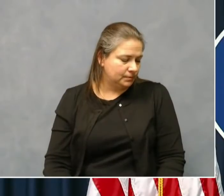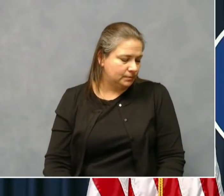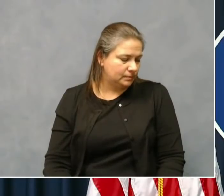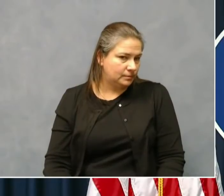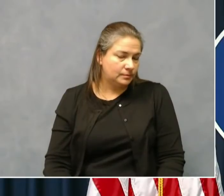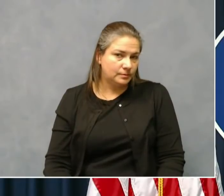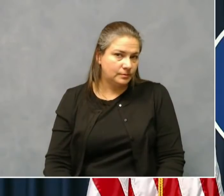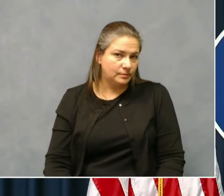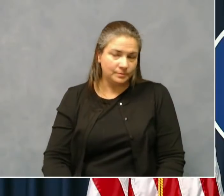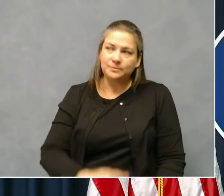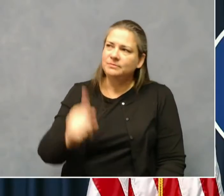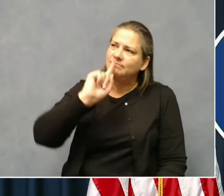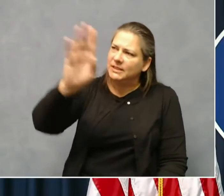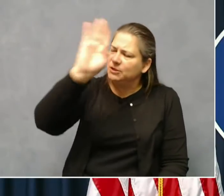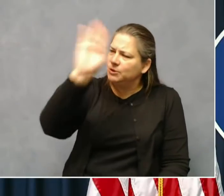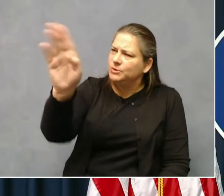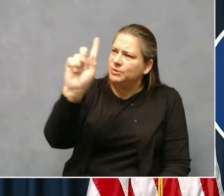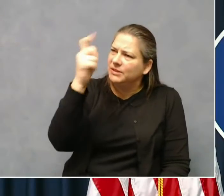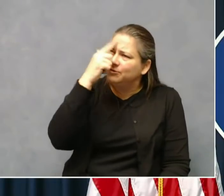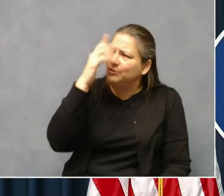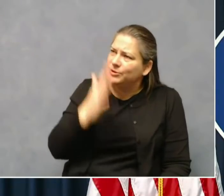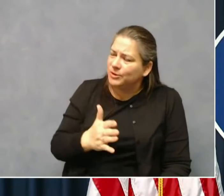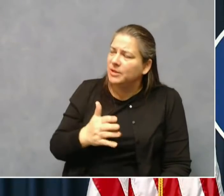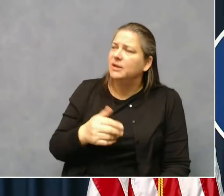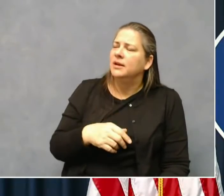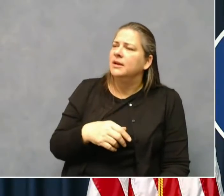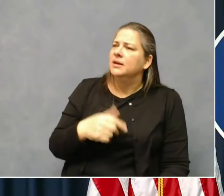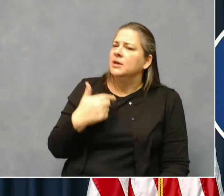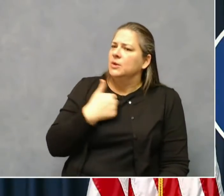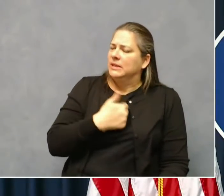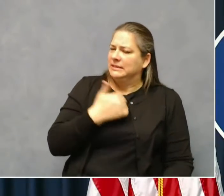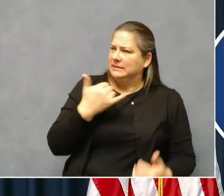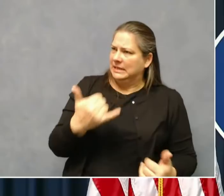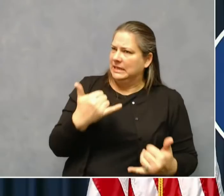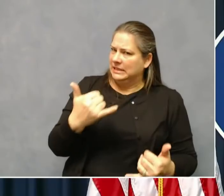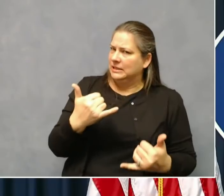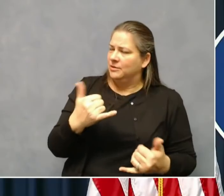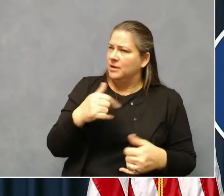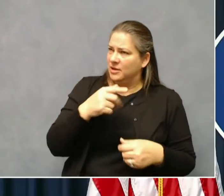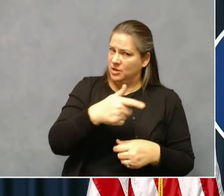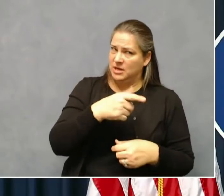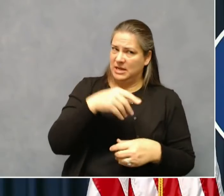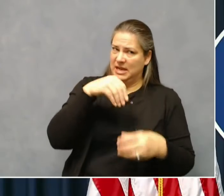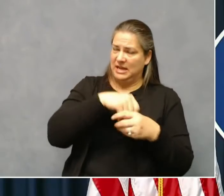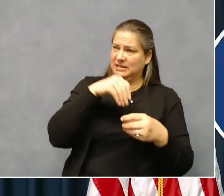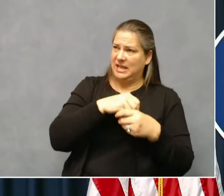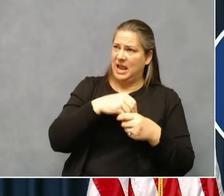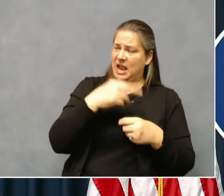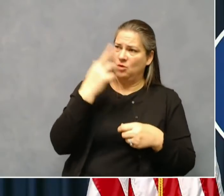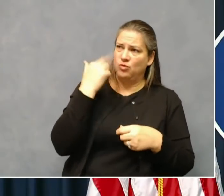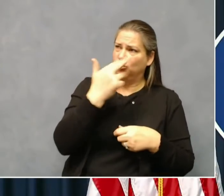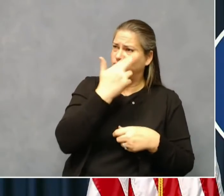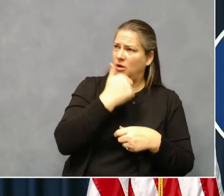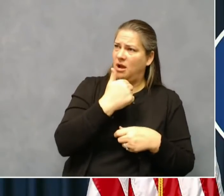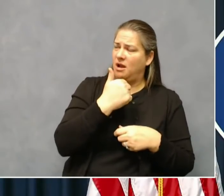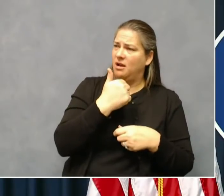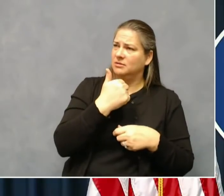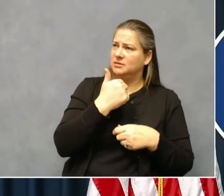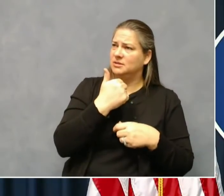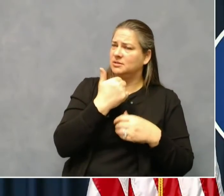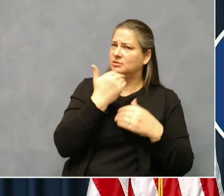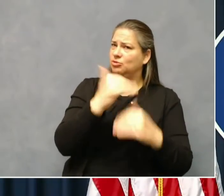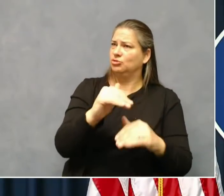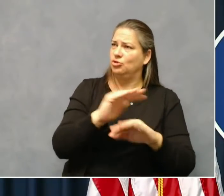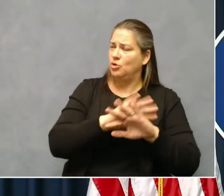Hi, Governor. We're nearing about 2 weeks since the indoor dining restriction. So what kind of impact are we expecting to see,